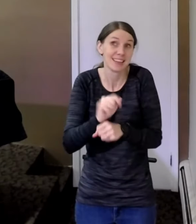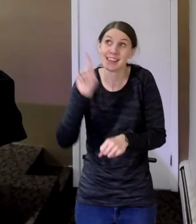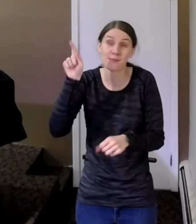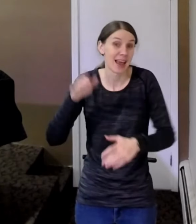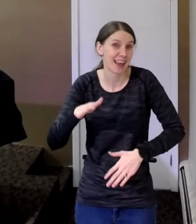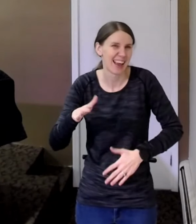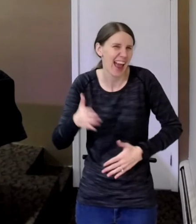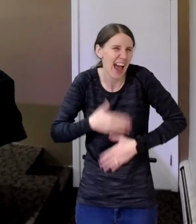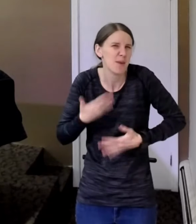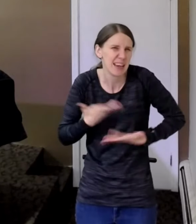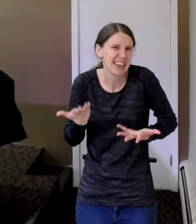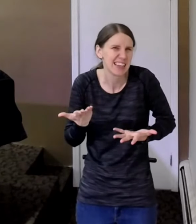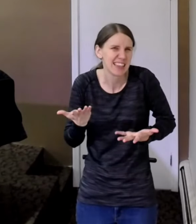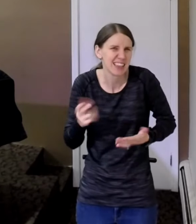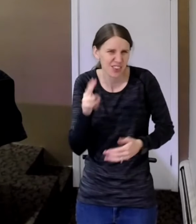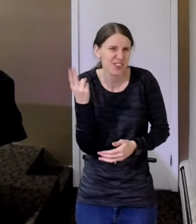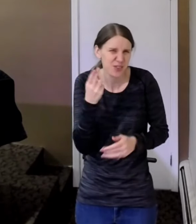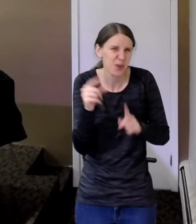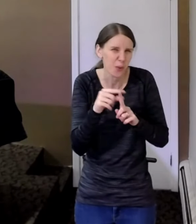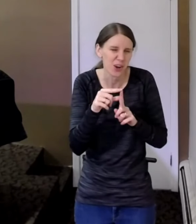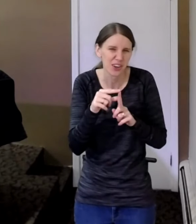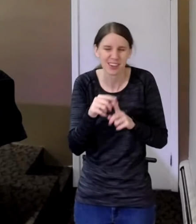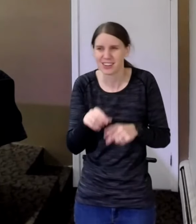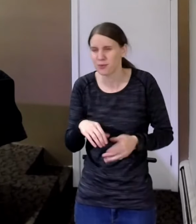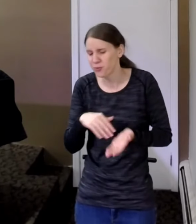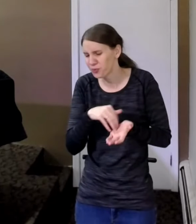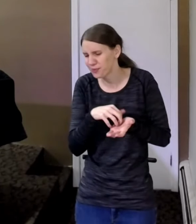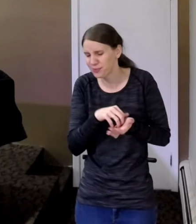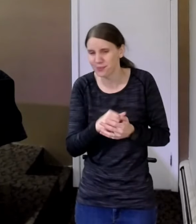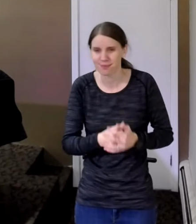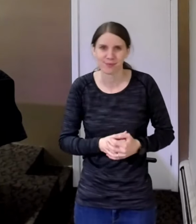use that terminology, all right?